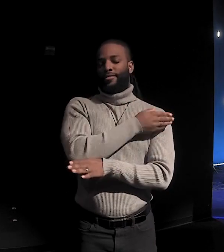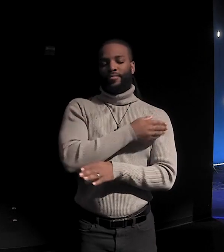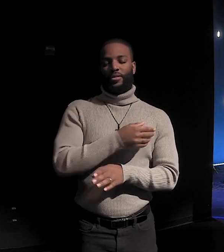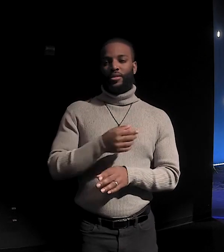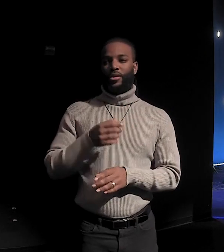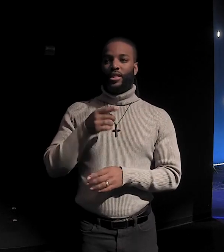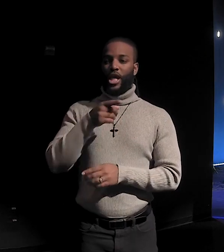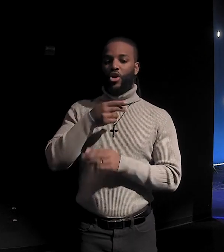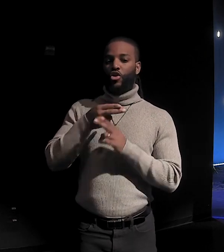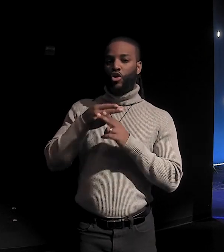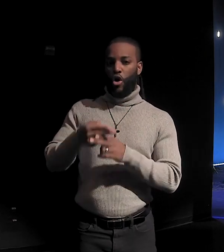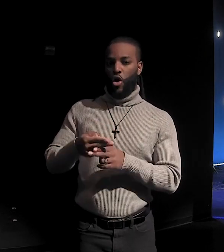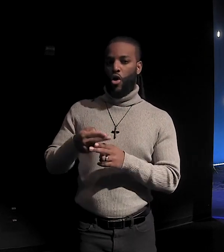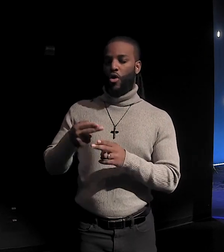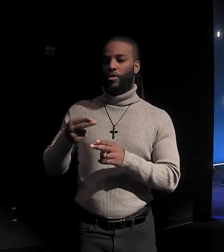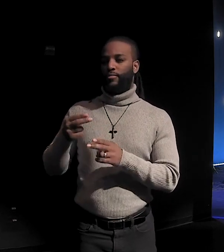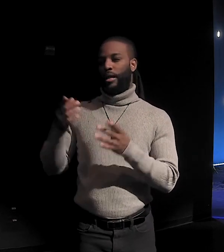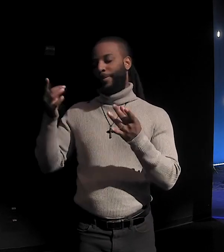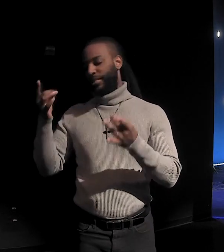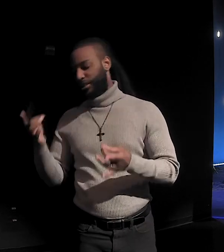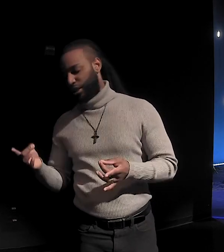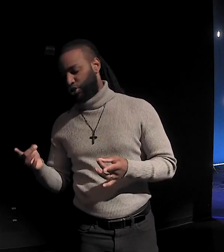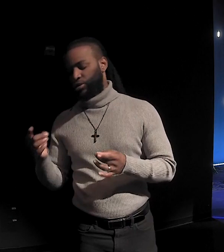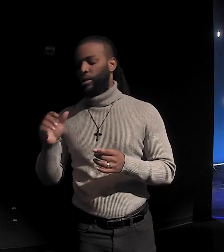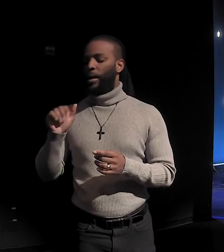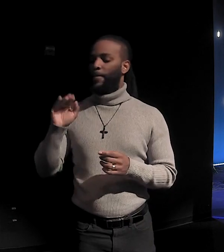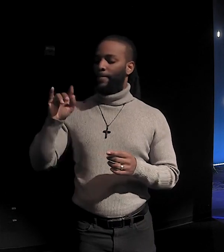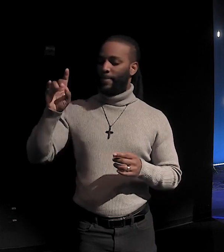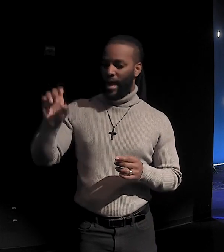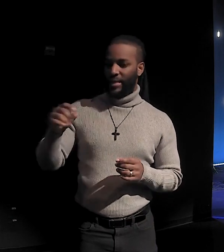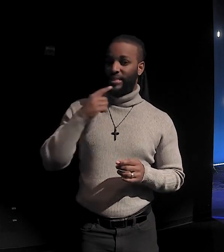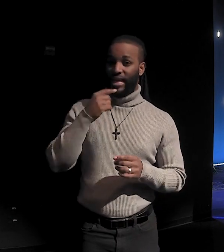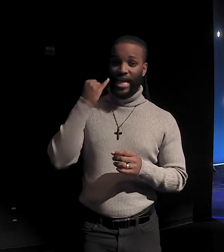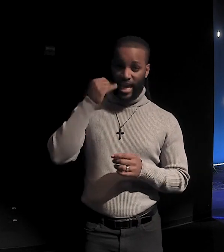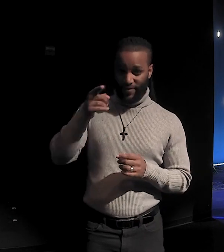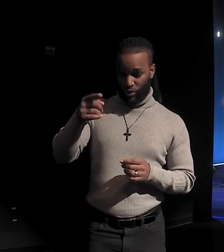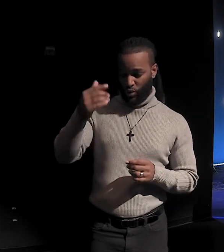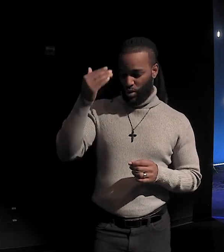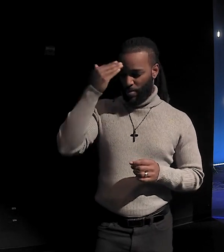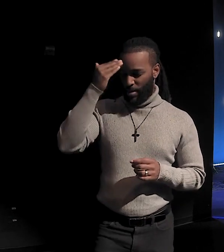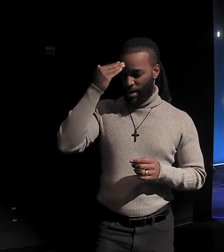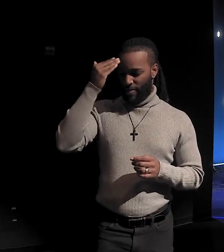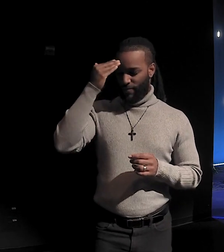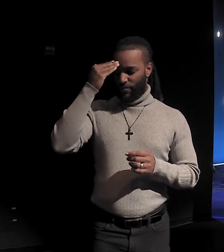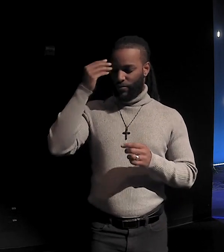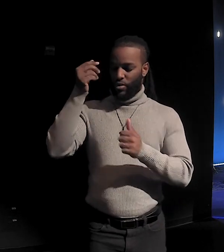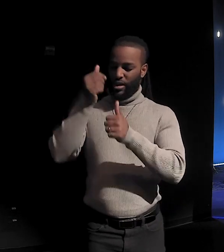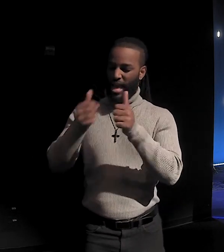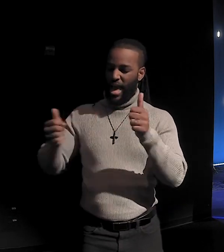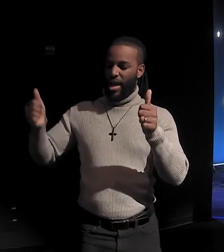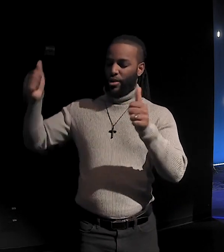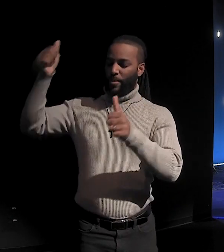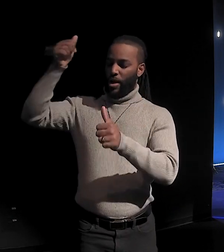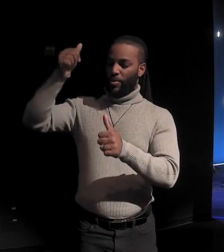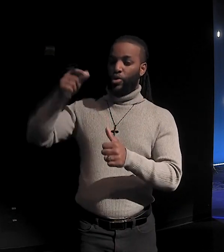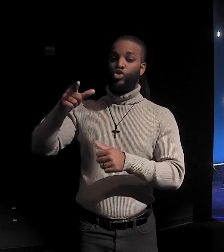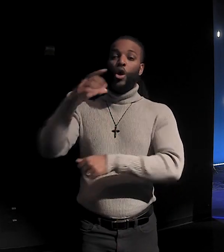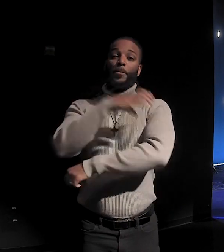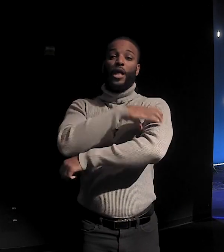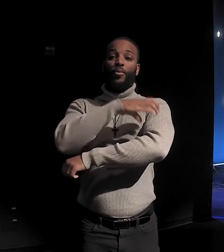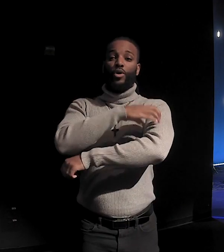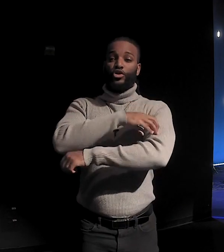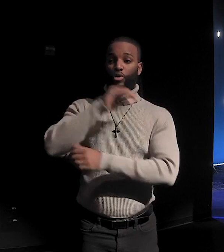call abiding is mindfulness and meditation. And scientific studies show if you're mindful on a higher power, it will lower your blood